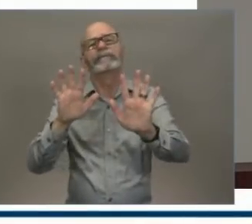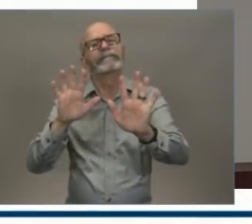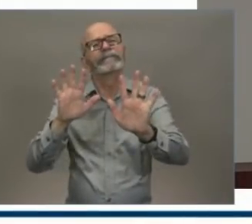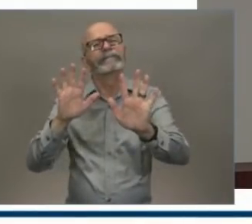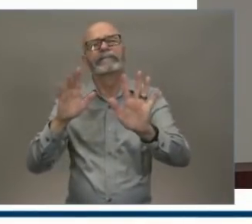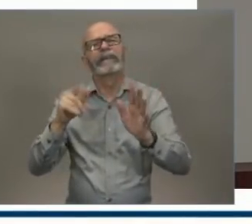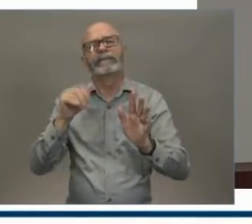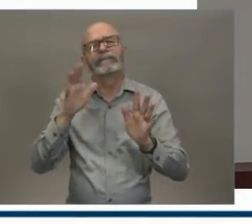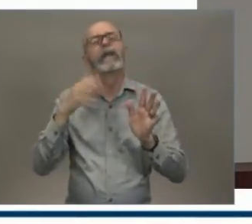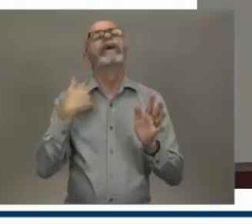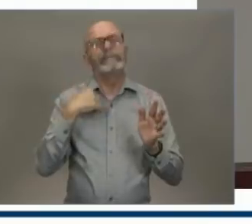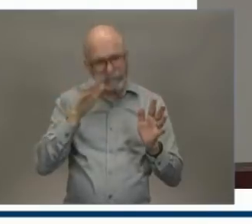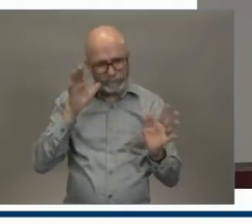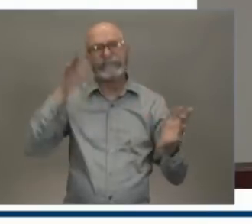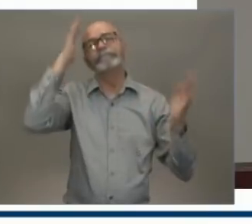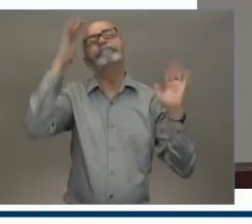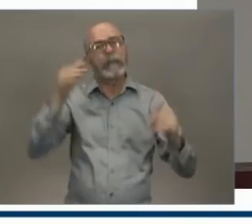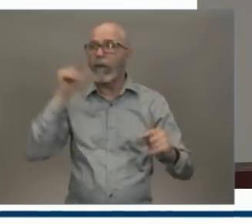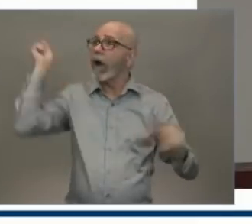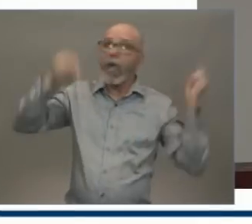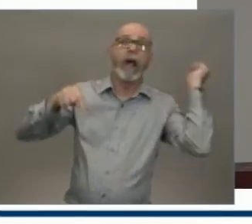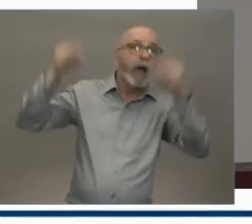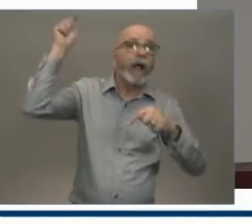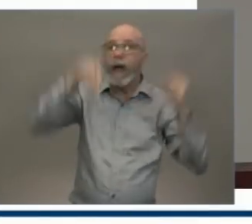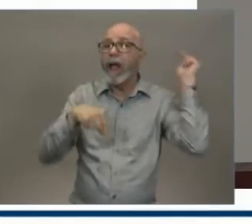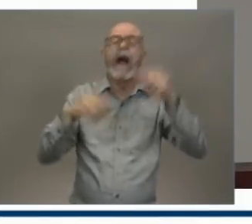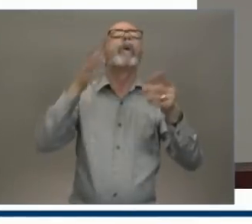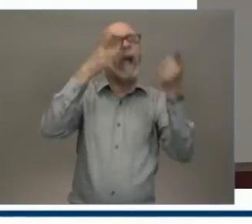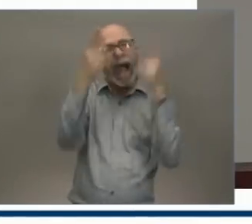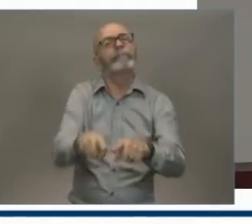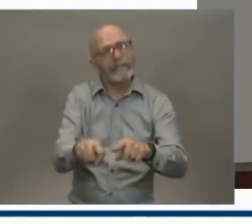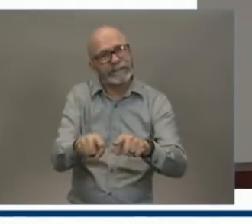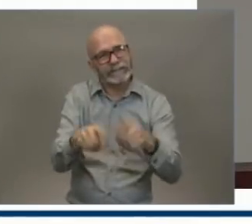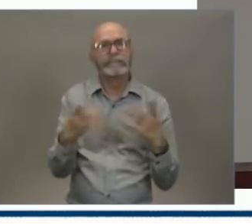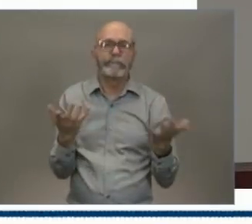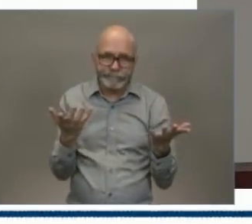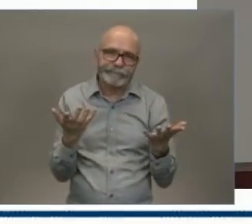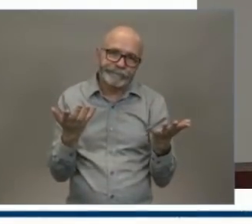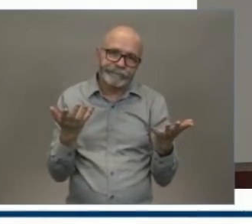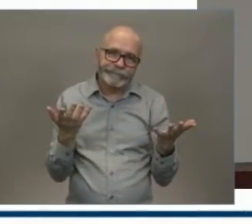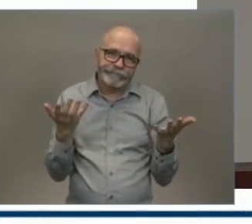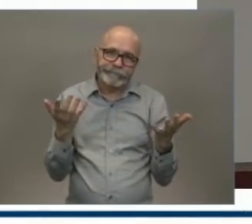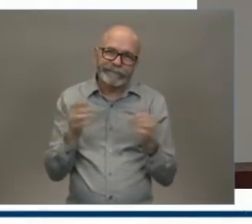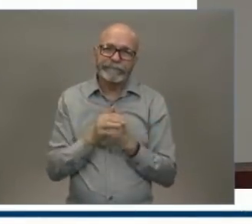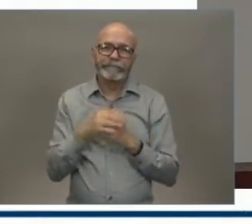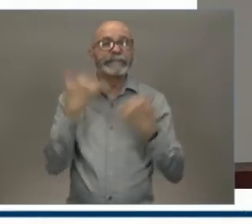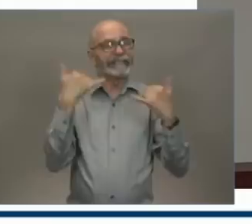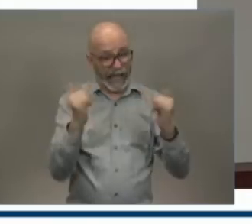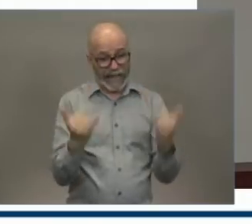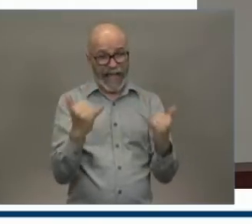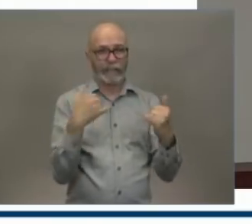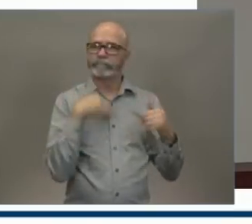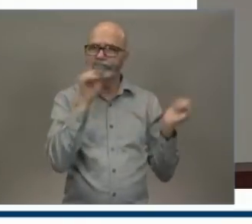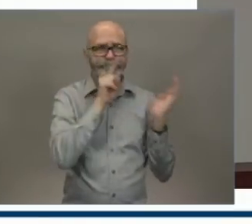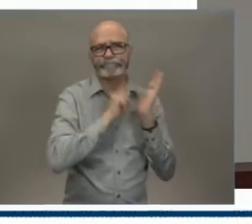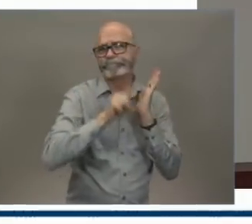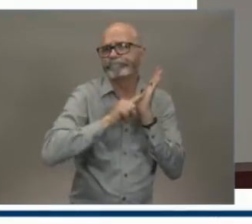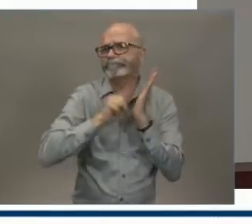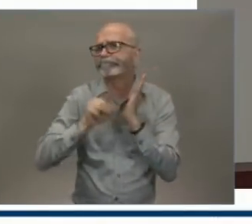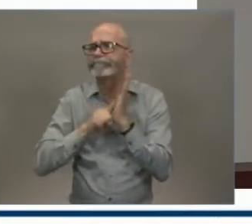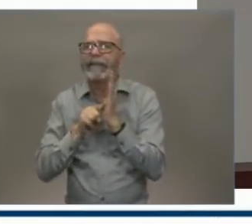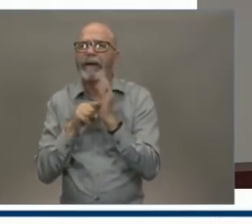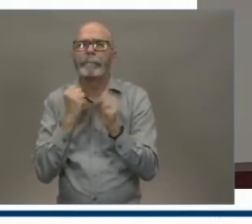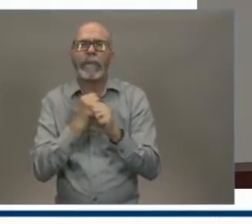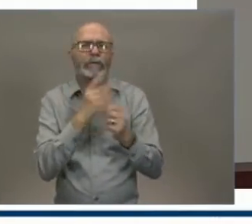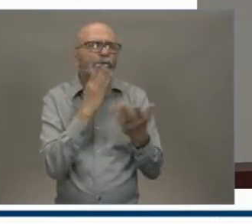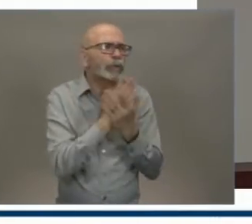unexpected. It actually shows that our surveillance system works. It reinforces why we need to maintain federal